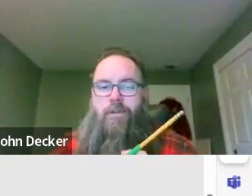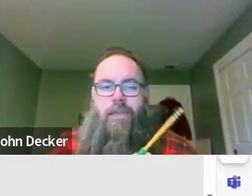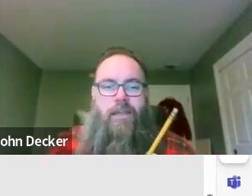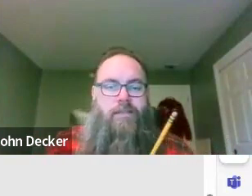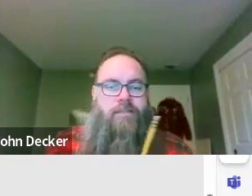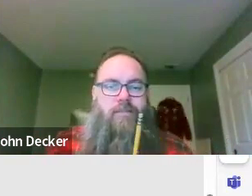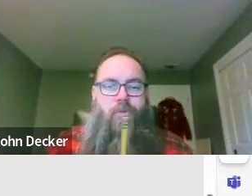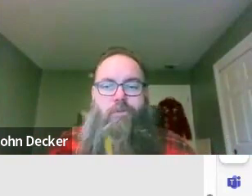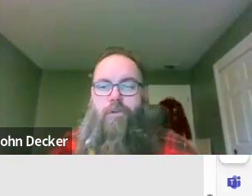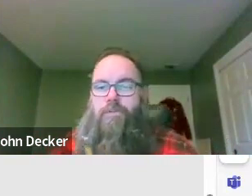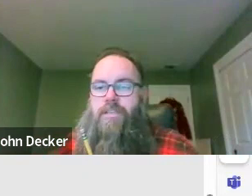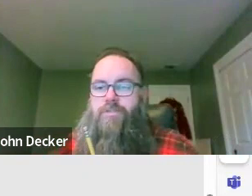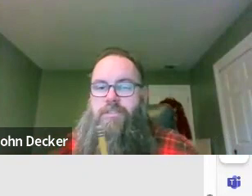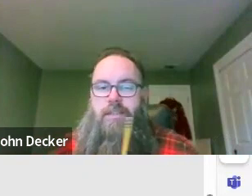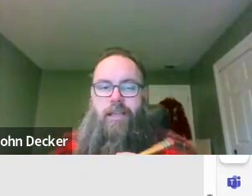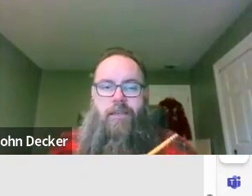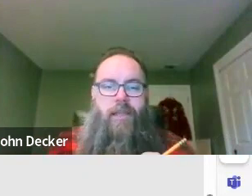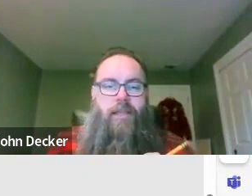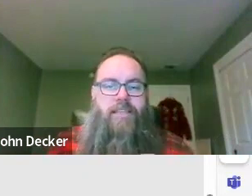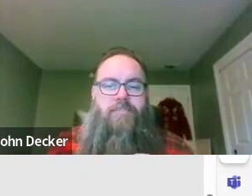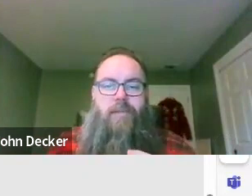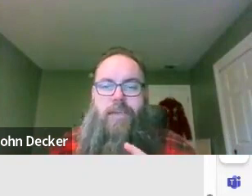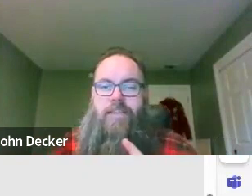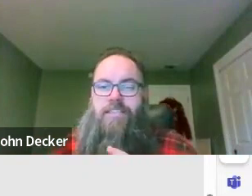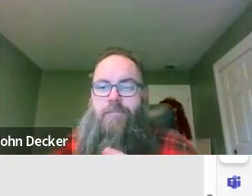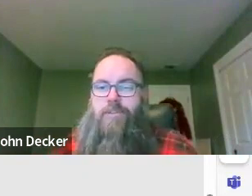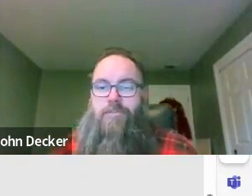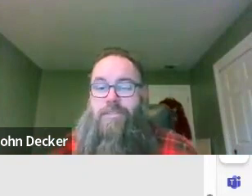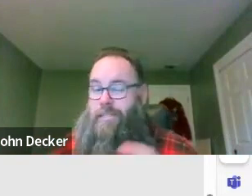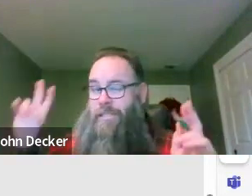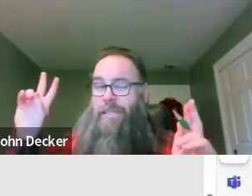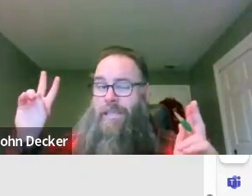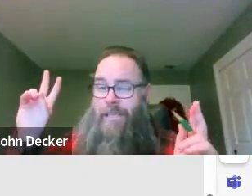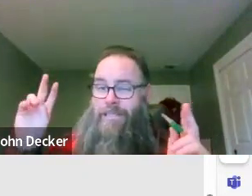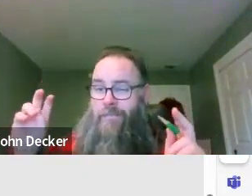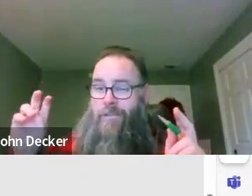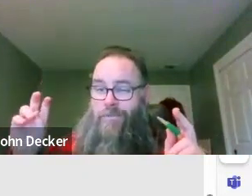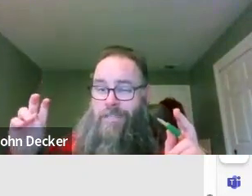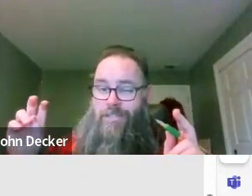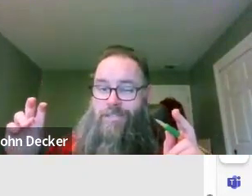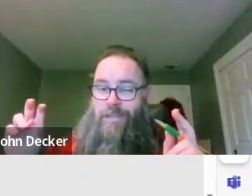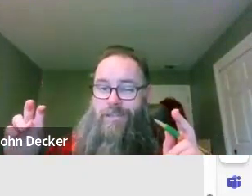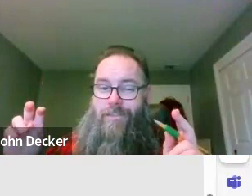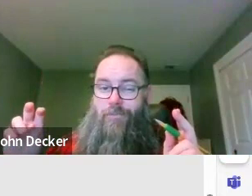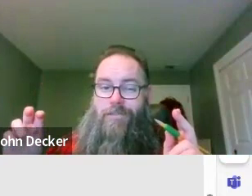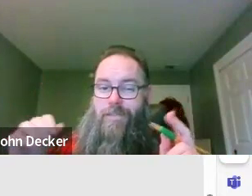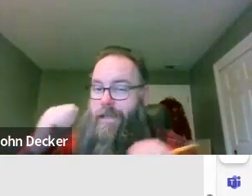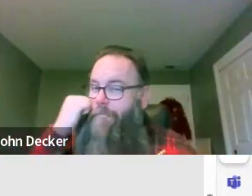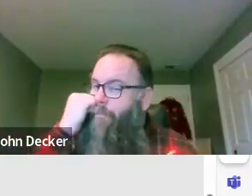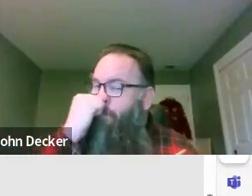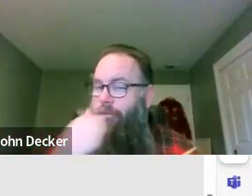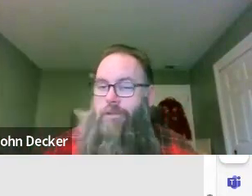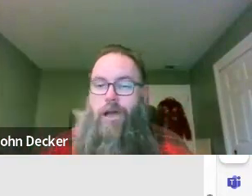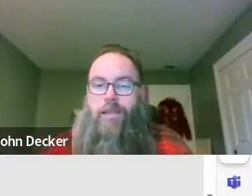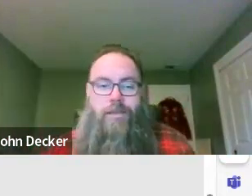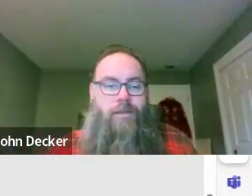we can look at getting some more folks interested in at least maybe getting some of those easy vendorizations done, the ones